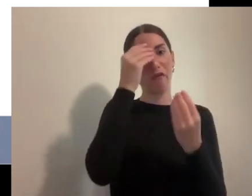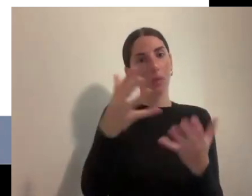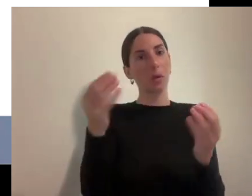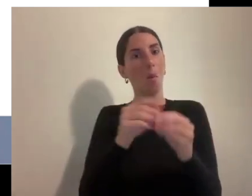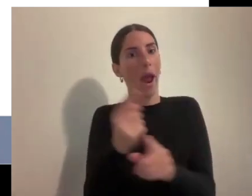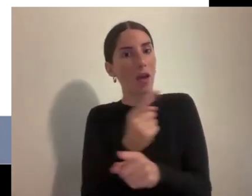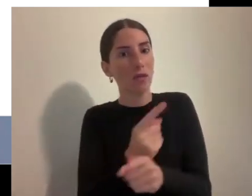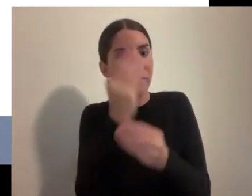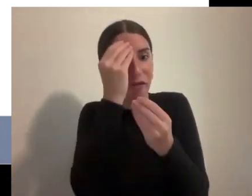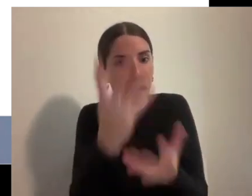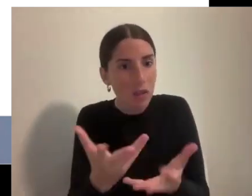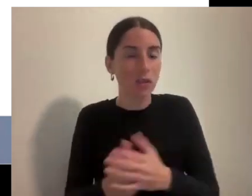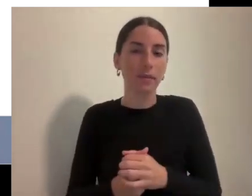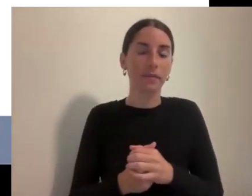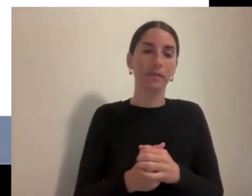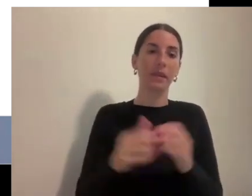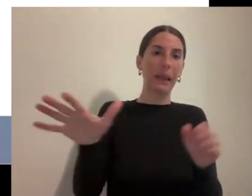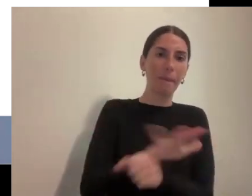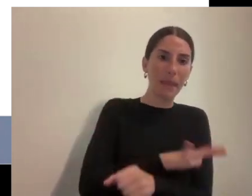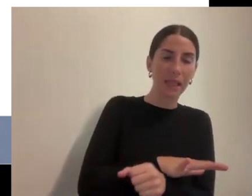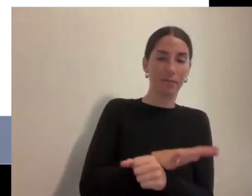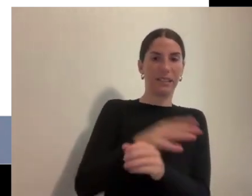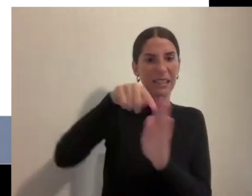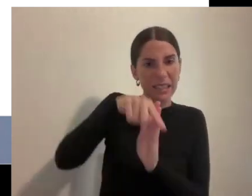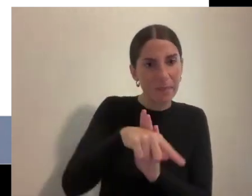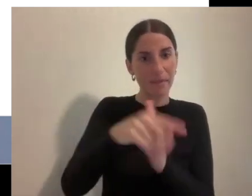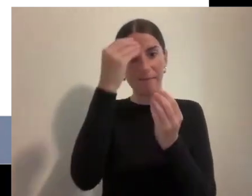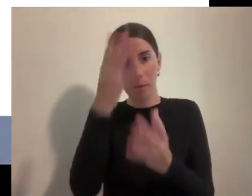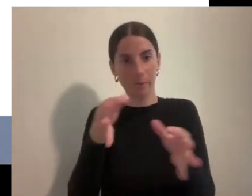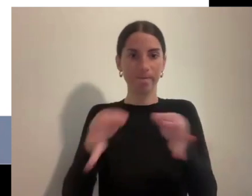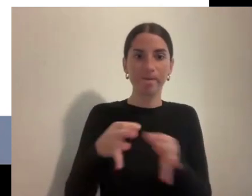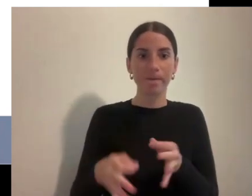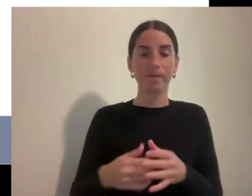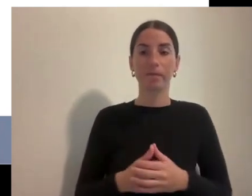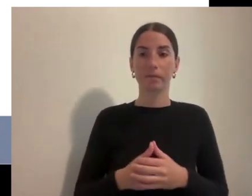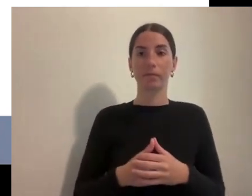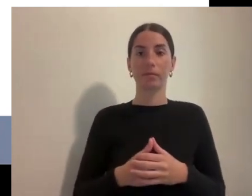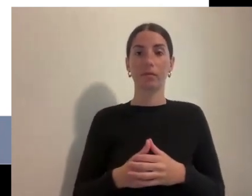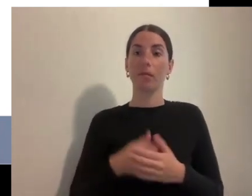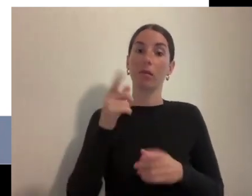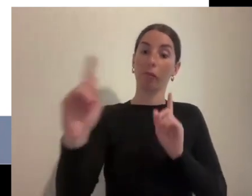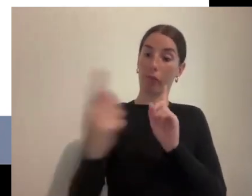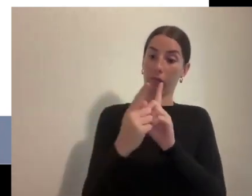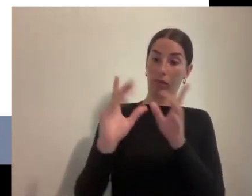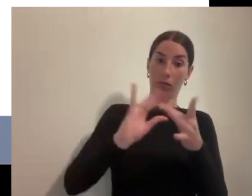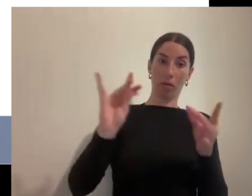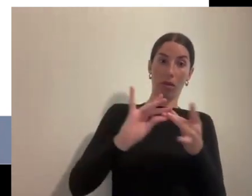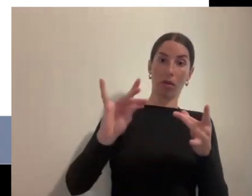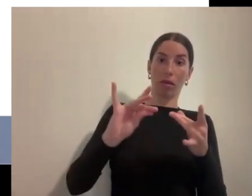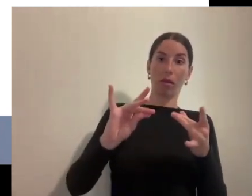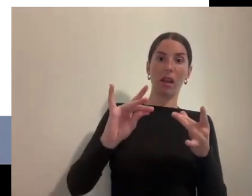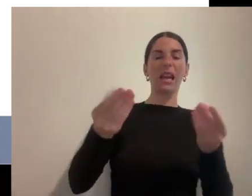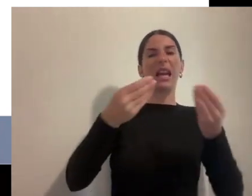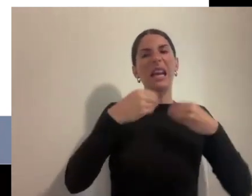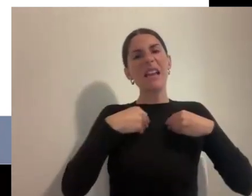accurate information and more complete, more thorough information. And if you said to me, this is an